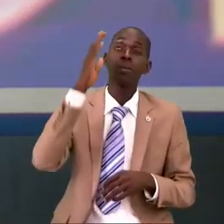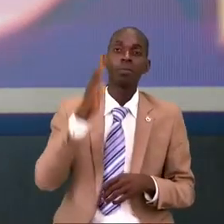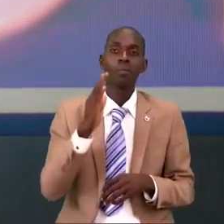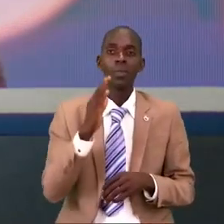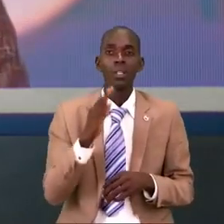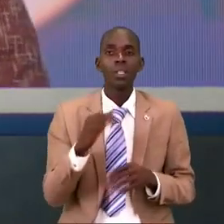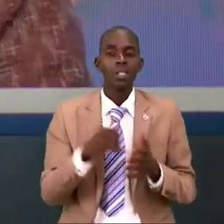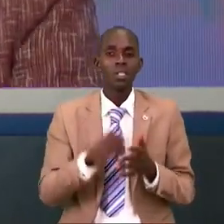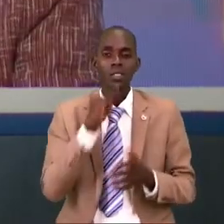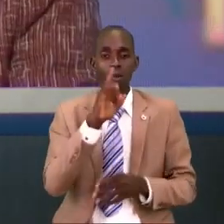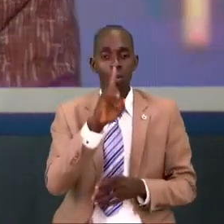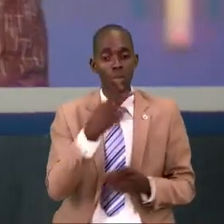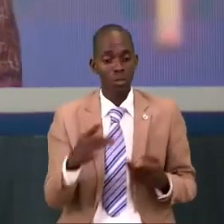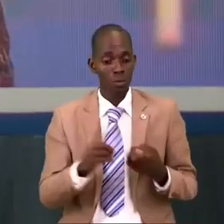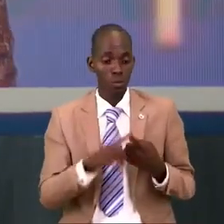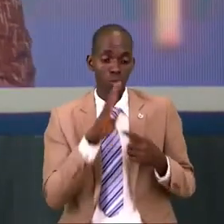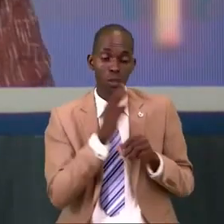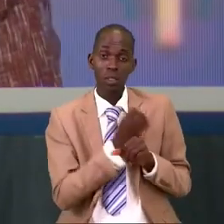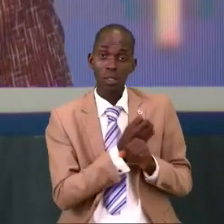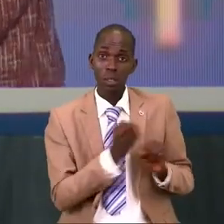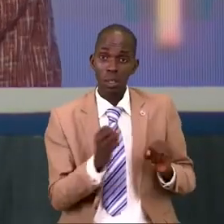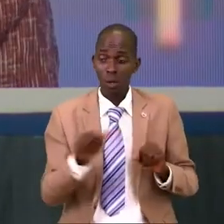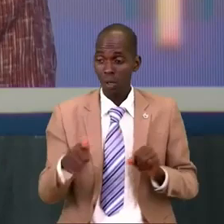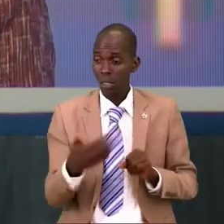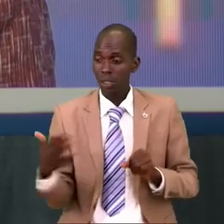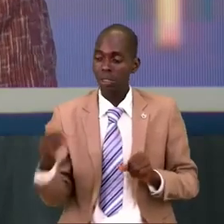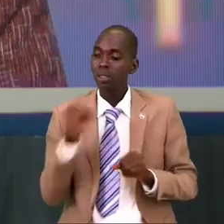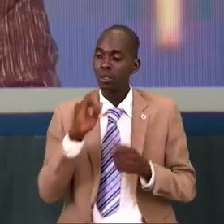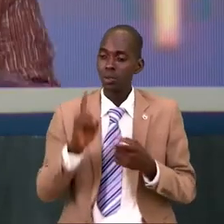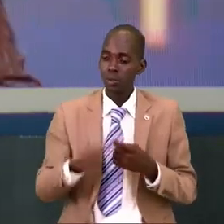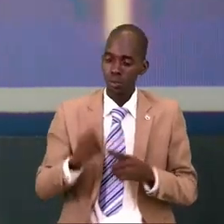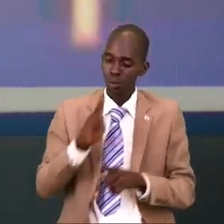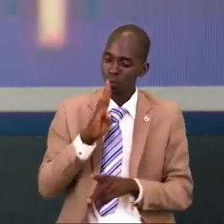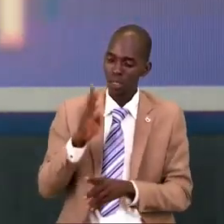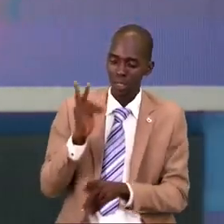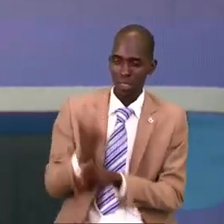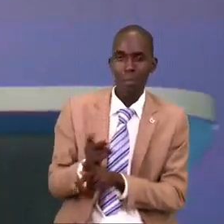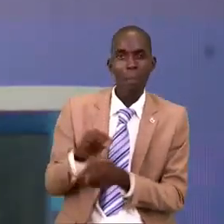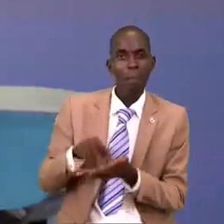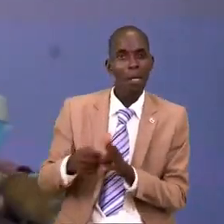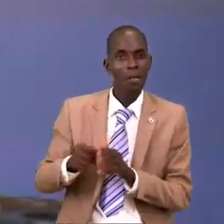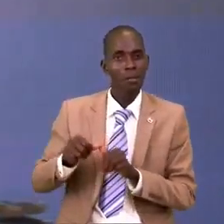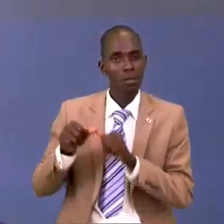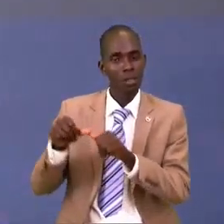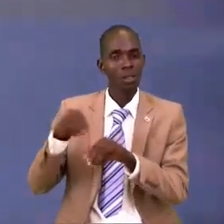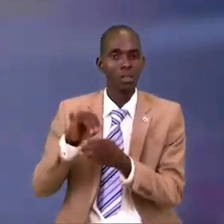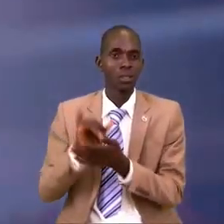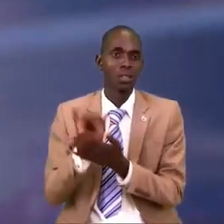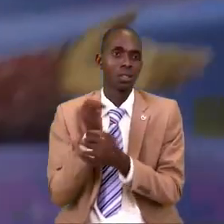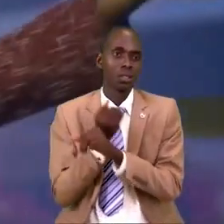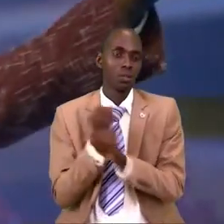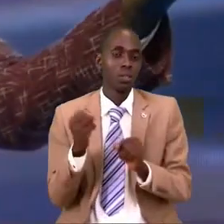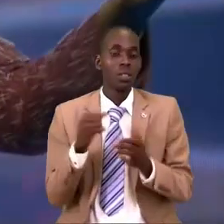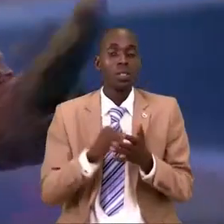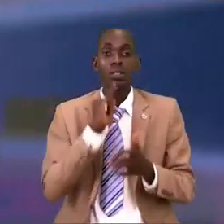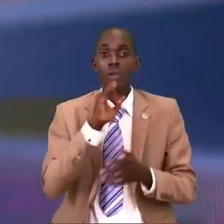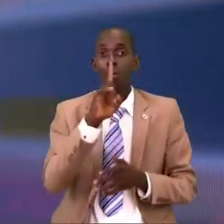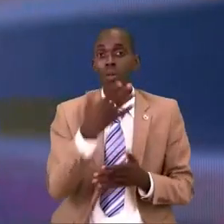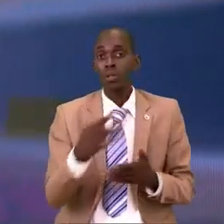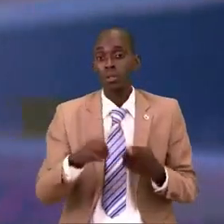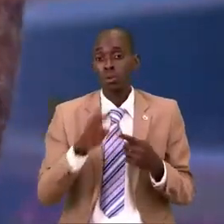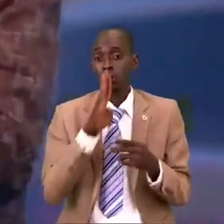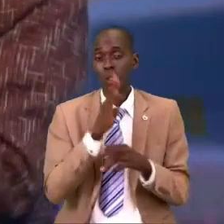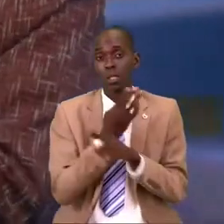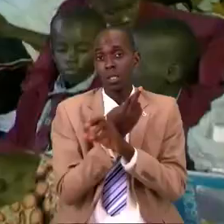to be redeemed, but to be kept in that redemption. It's one thing to be forgiven and to become